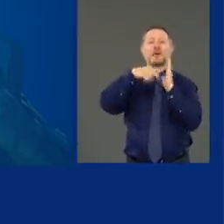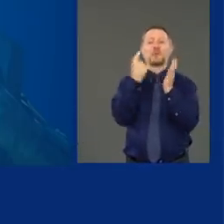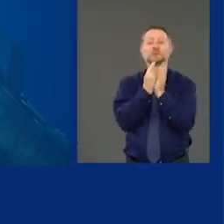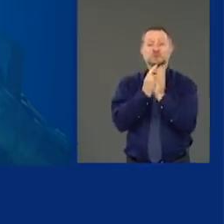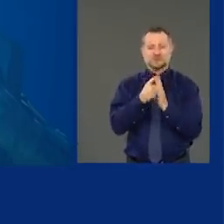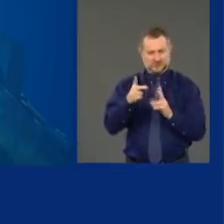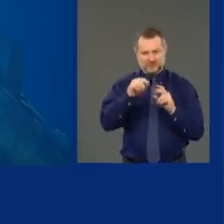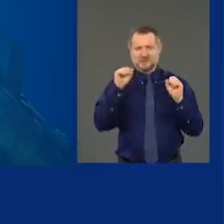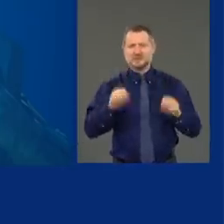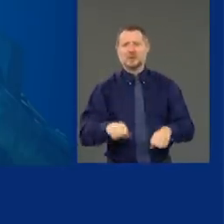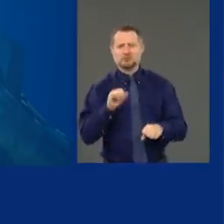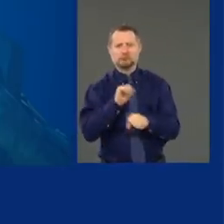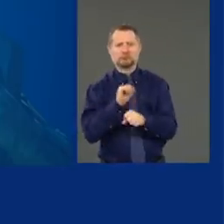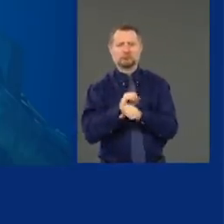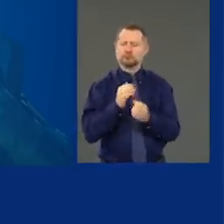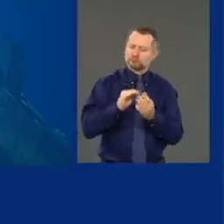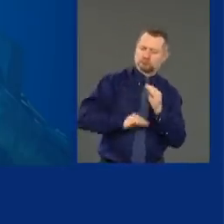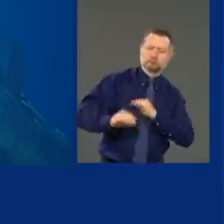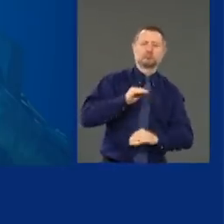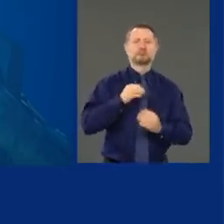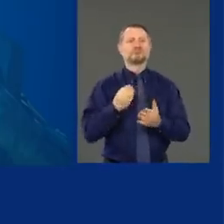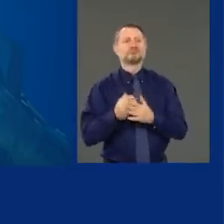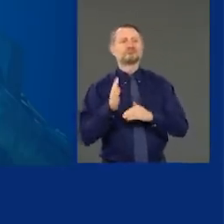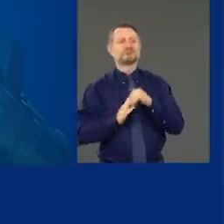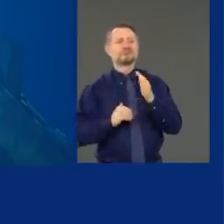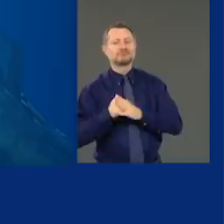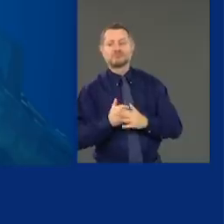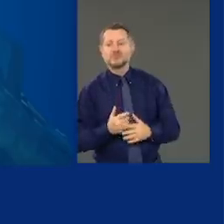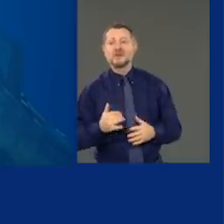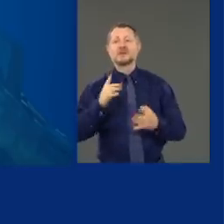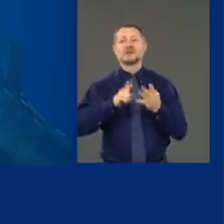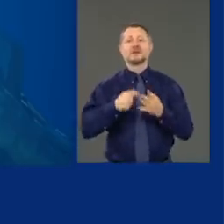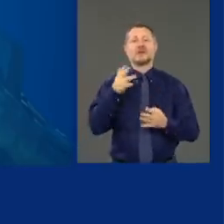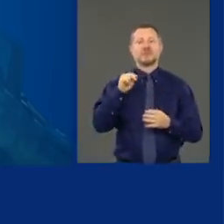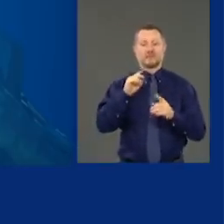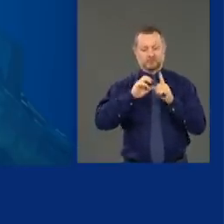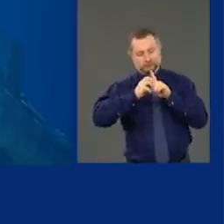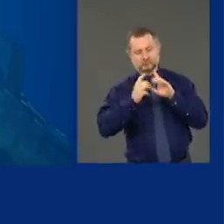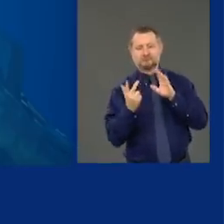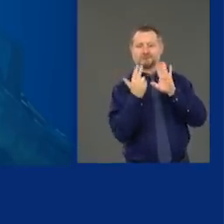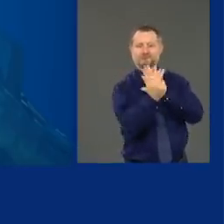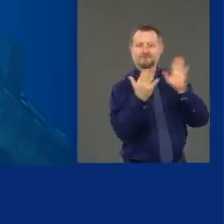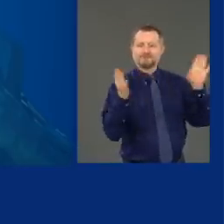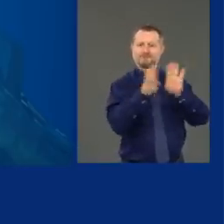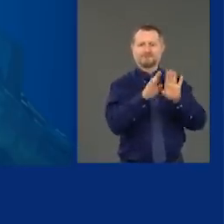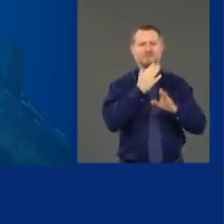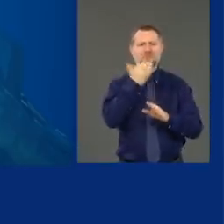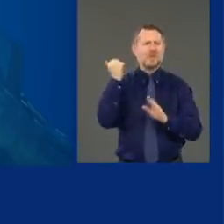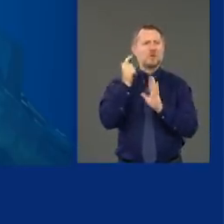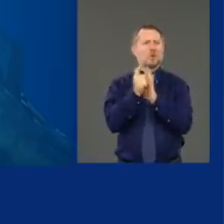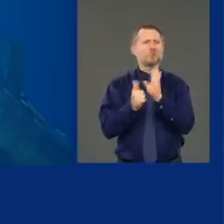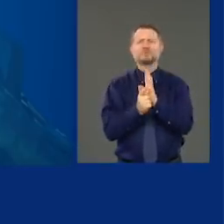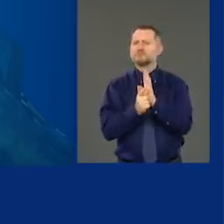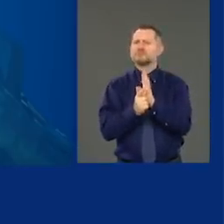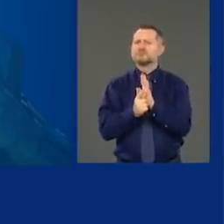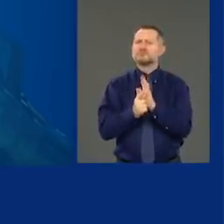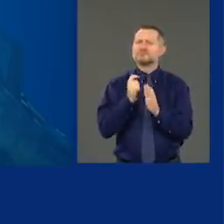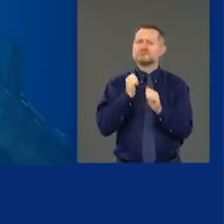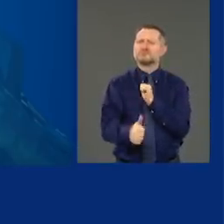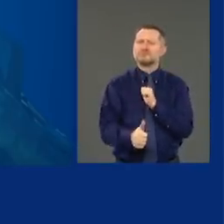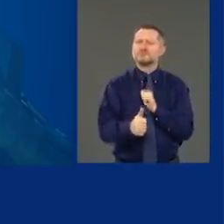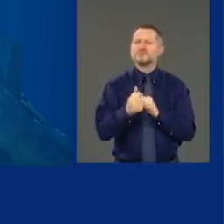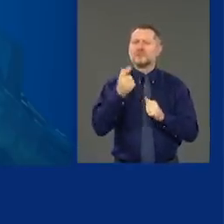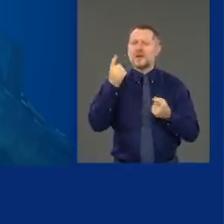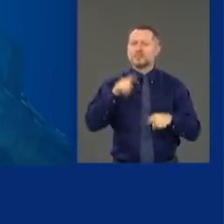pay rent and eat all at the same time. The best gun safety law in the United States after Sandy Hook massacre,